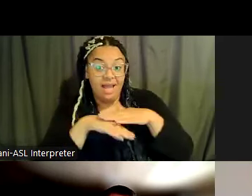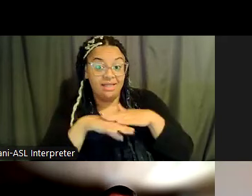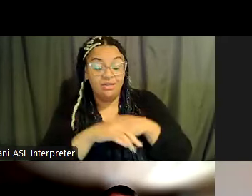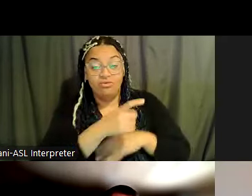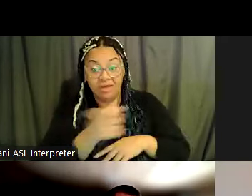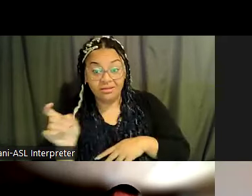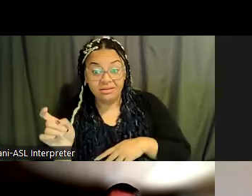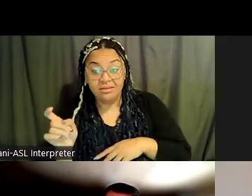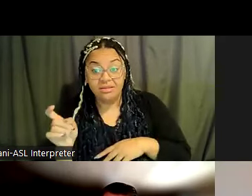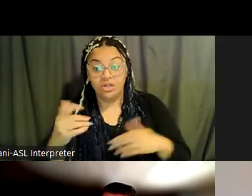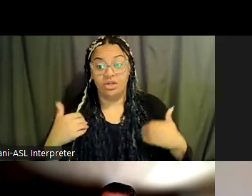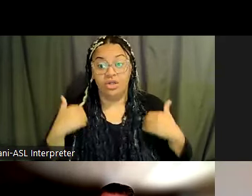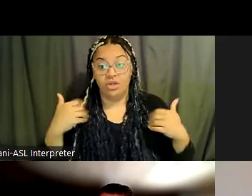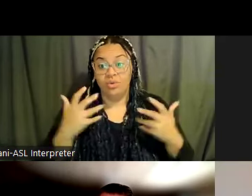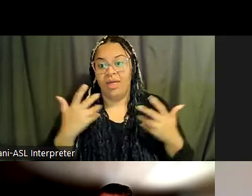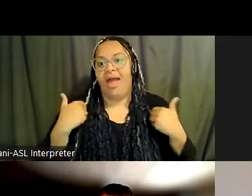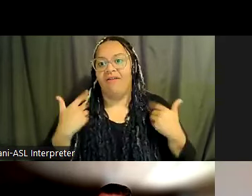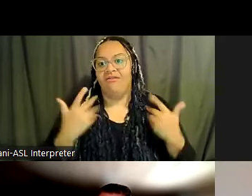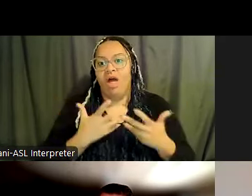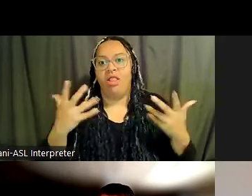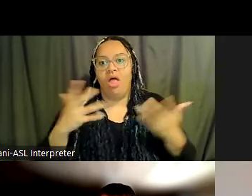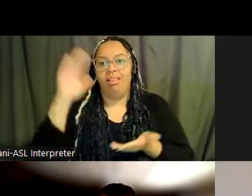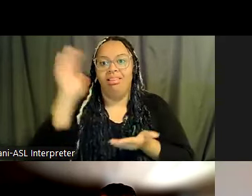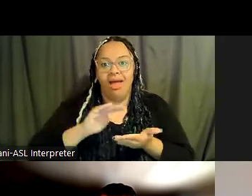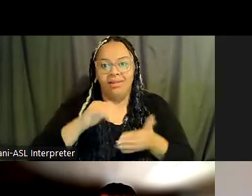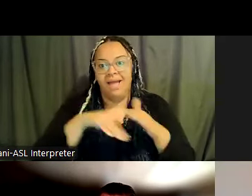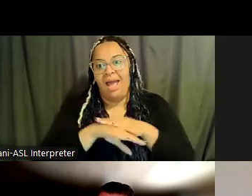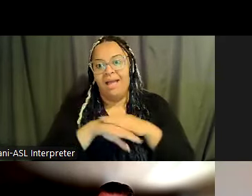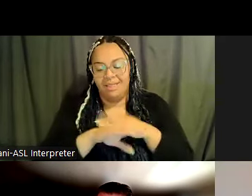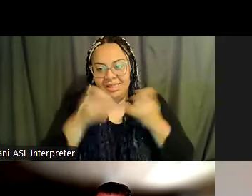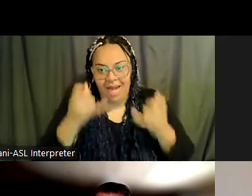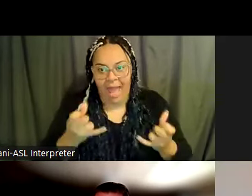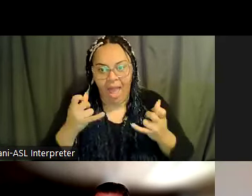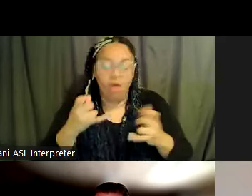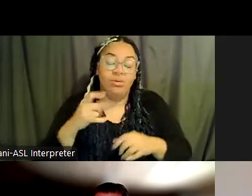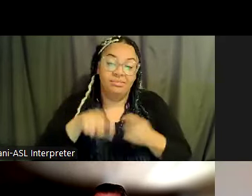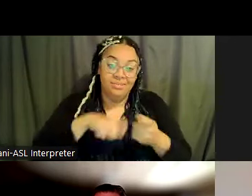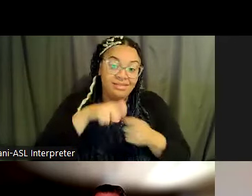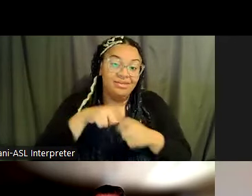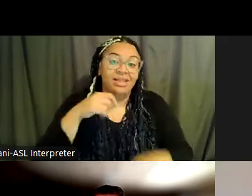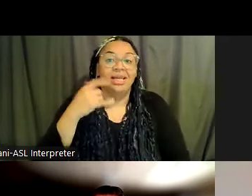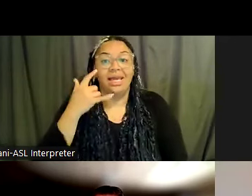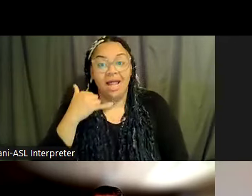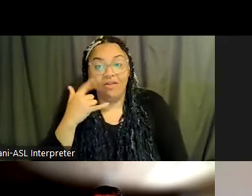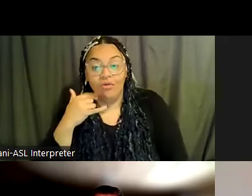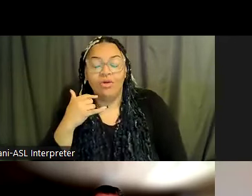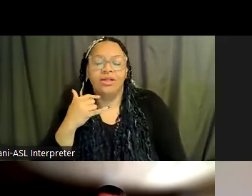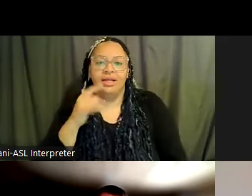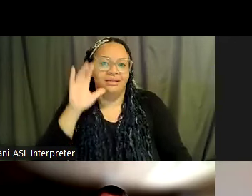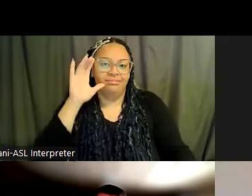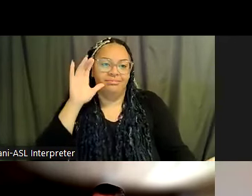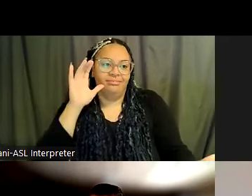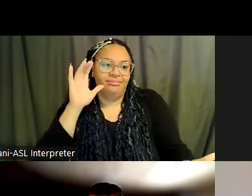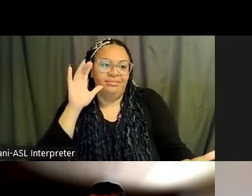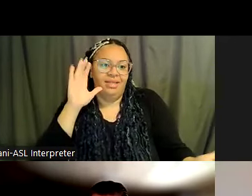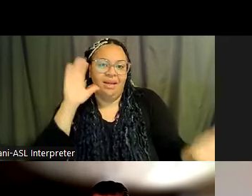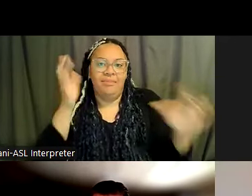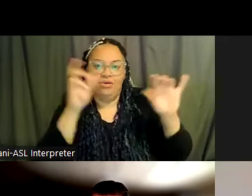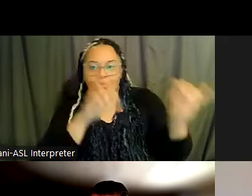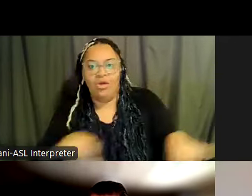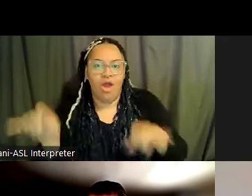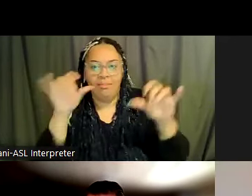Youth have a lot less access to firearms, especially in California, than the common expectation. Firearms are used